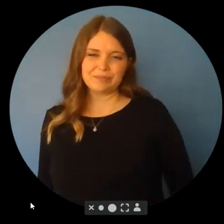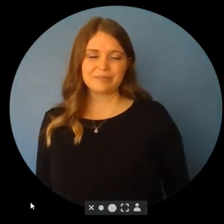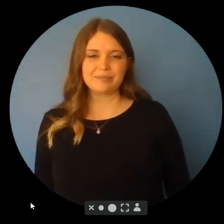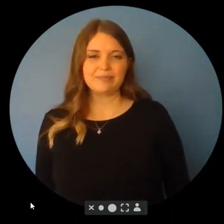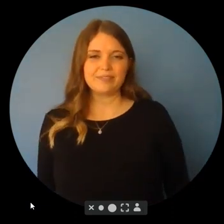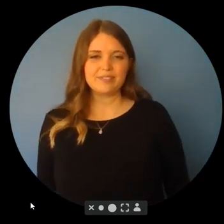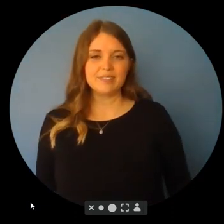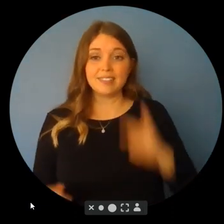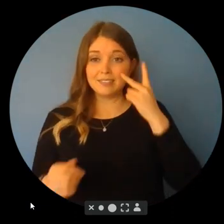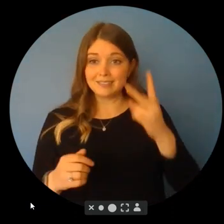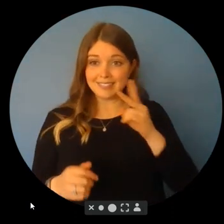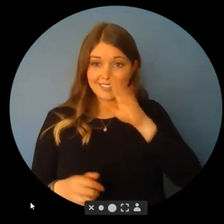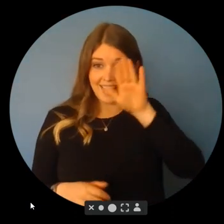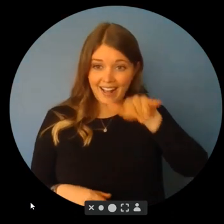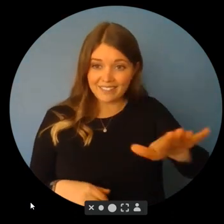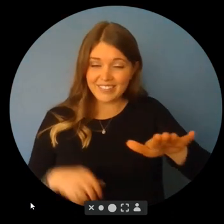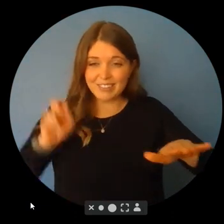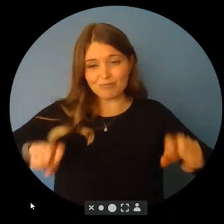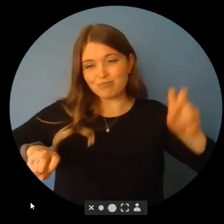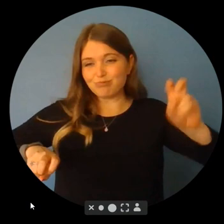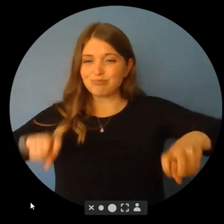Look at all the elephants.